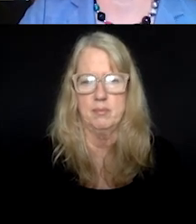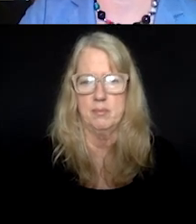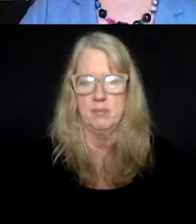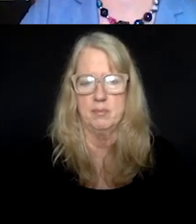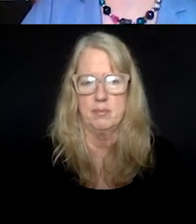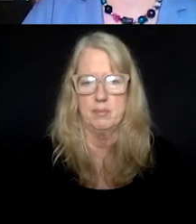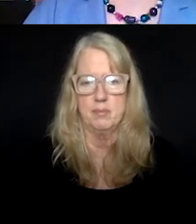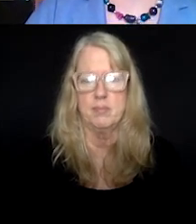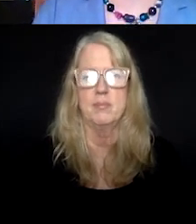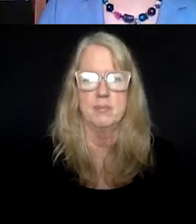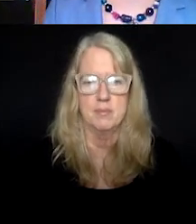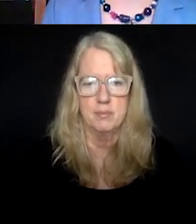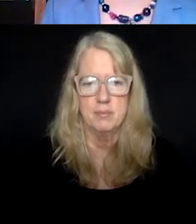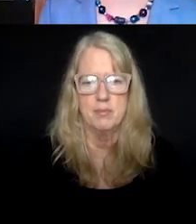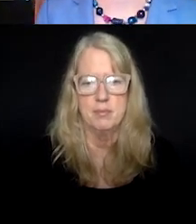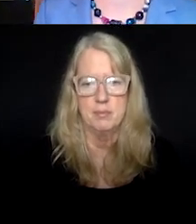All right.